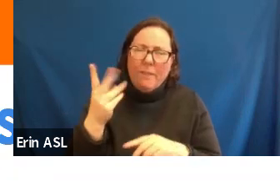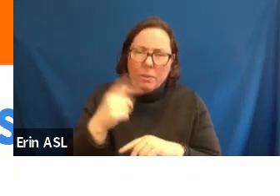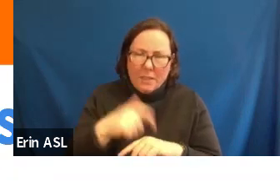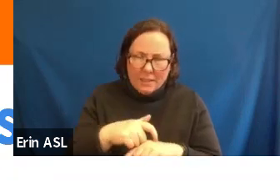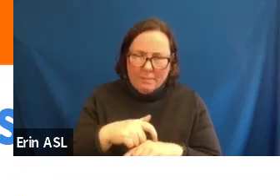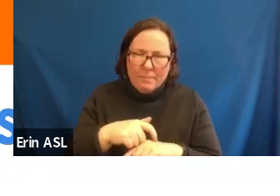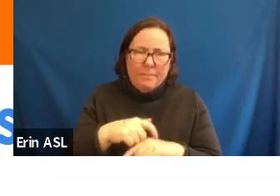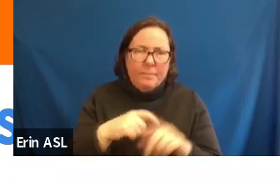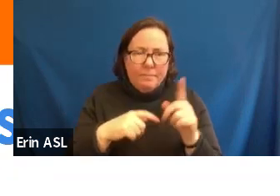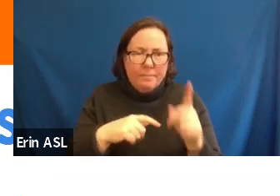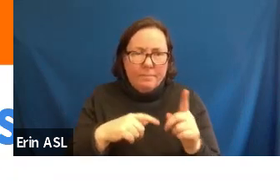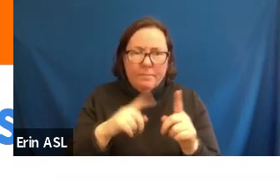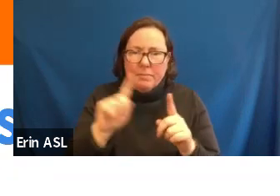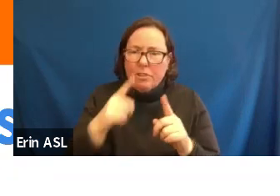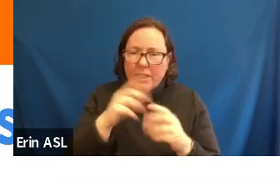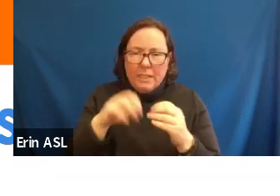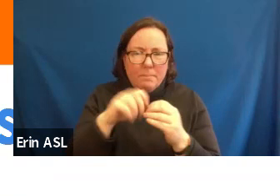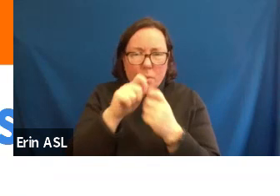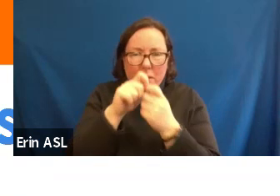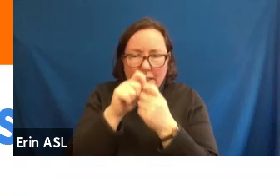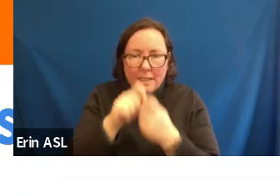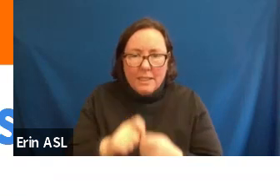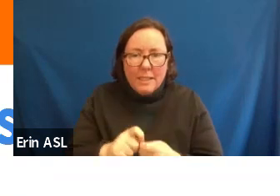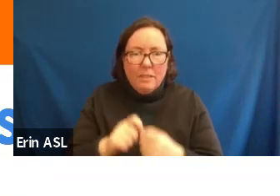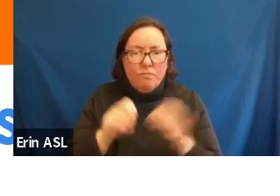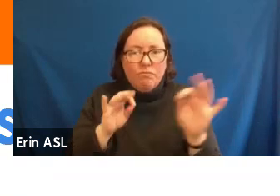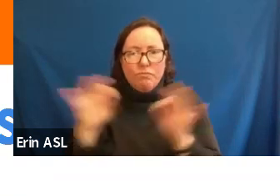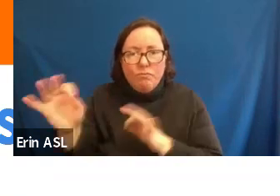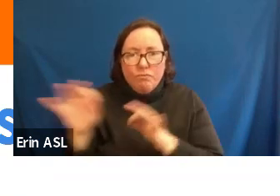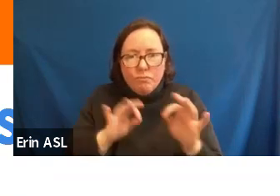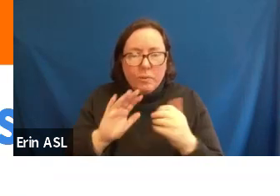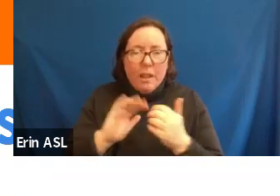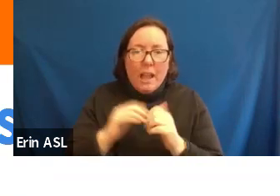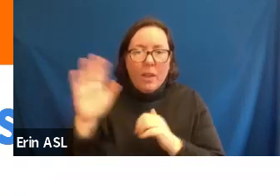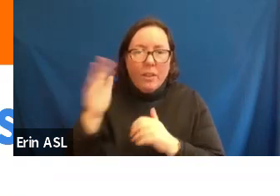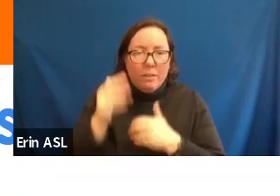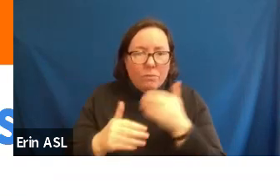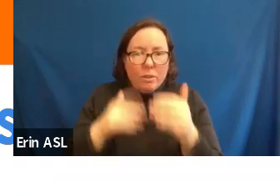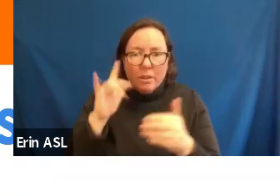so wanted to provide a little more detail on how their process works.